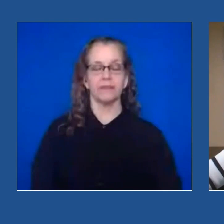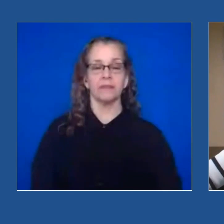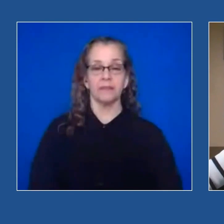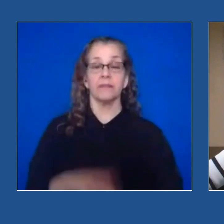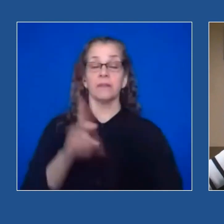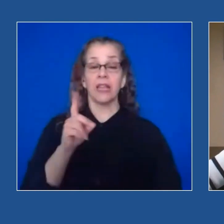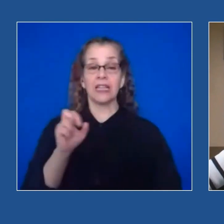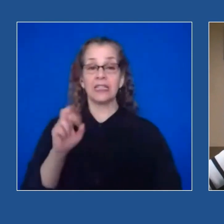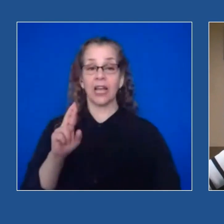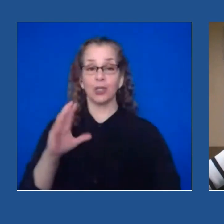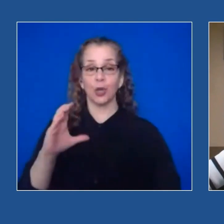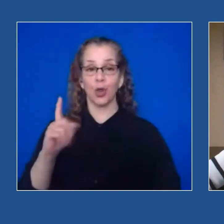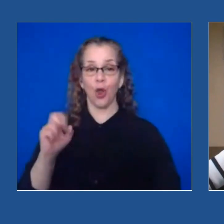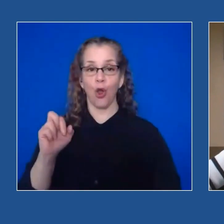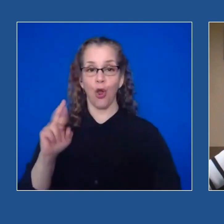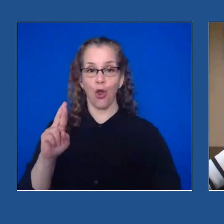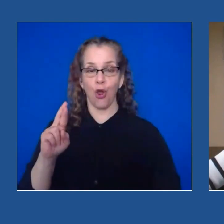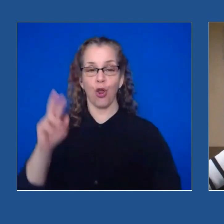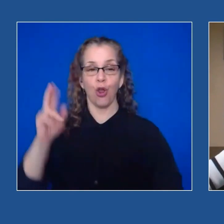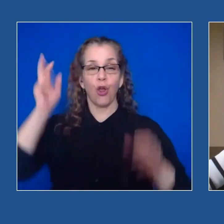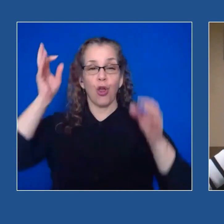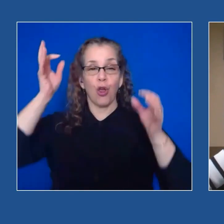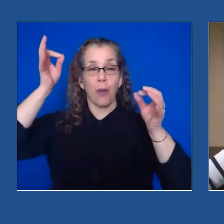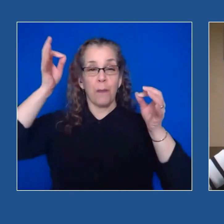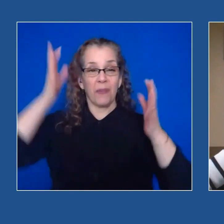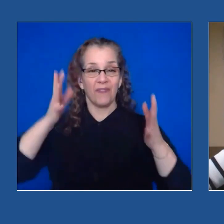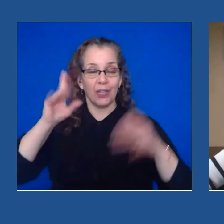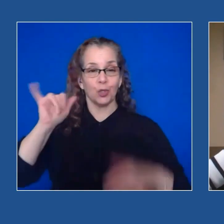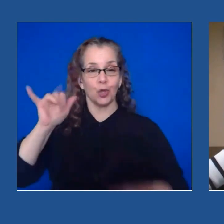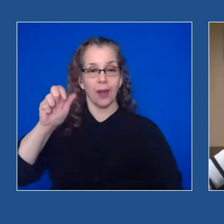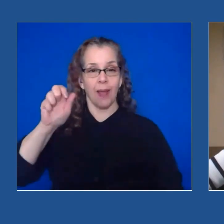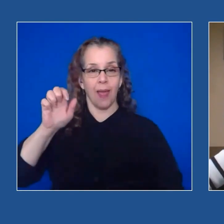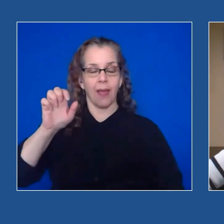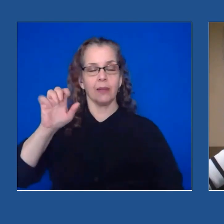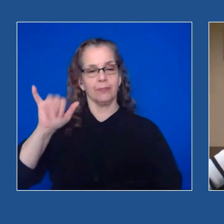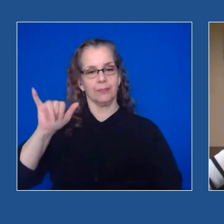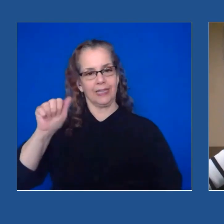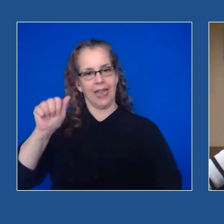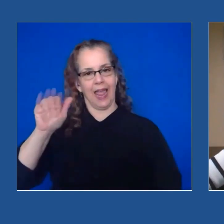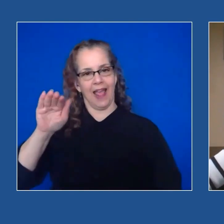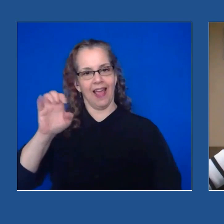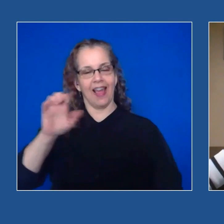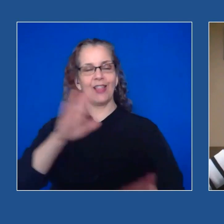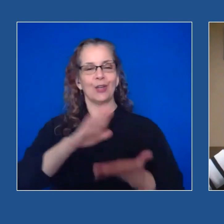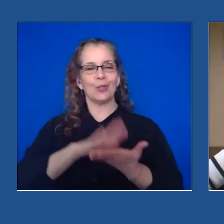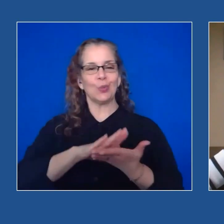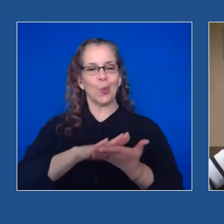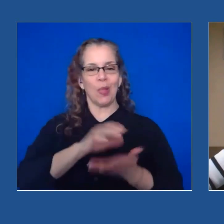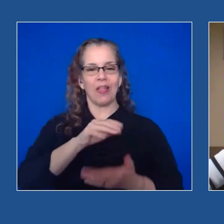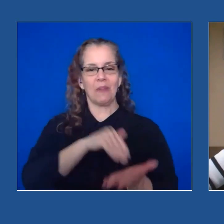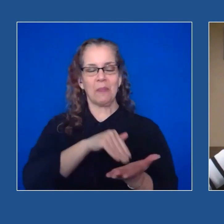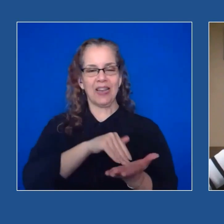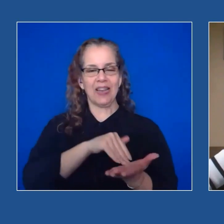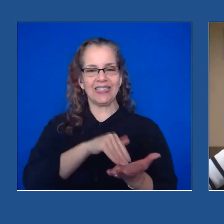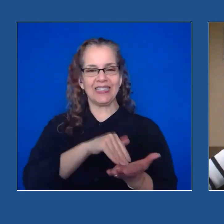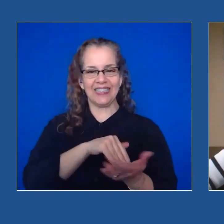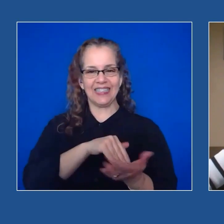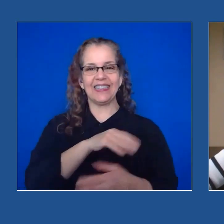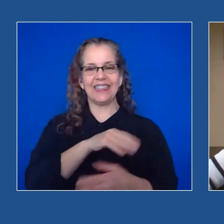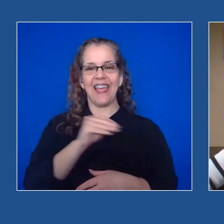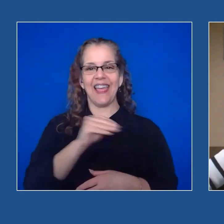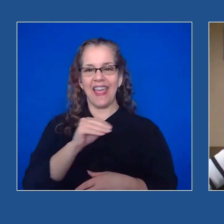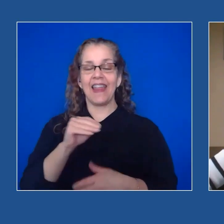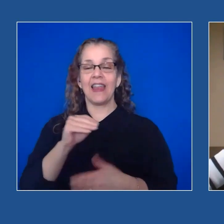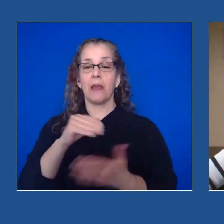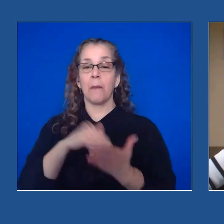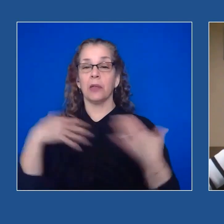Dr. Carr is a professor at the Yale School of Medicine and director of inpatient psychology at Connecticut Mental Health Center. Her